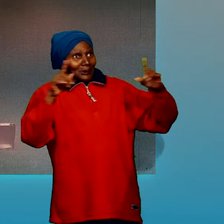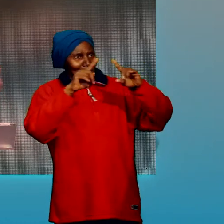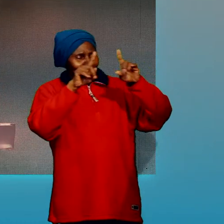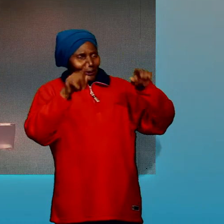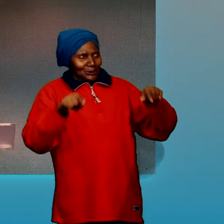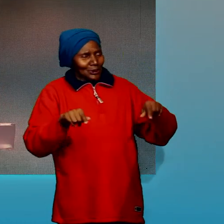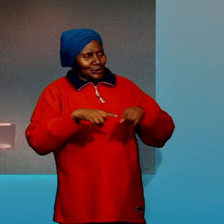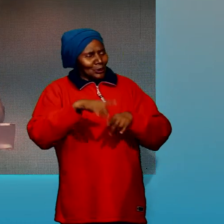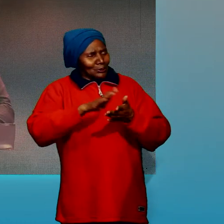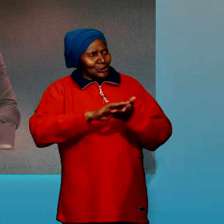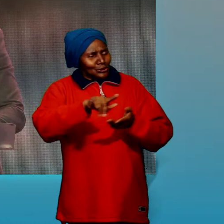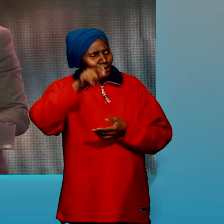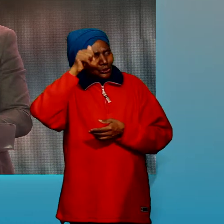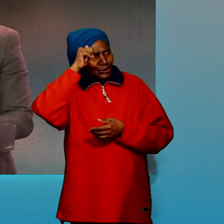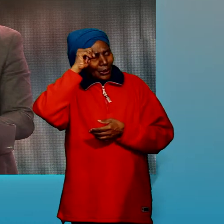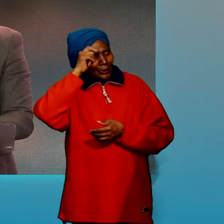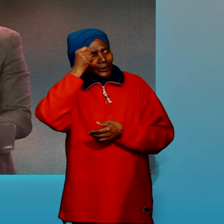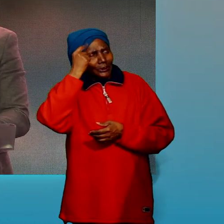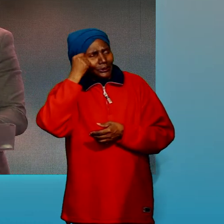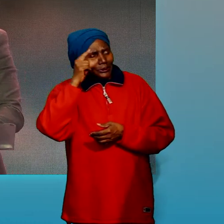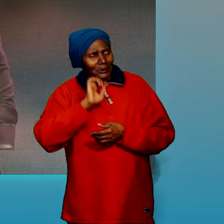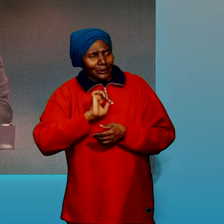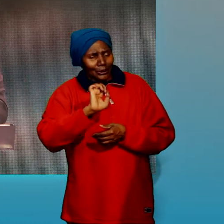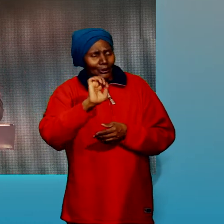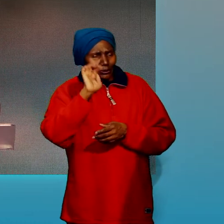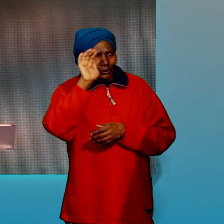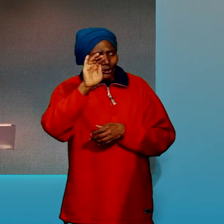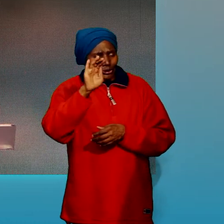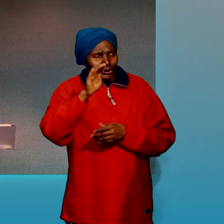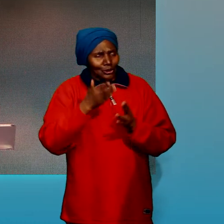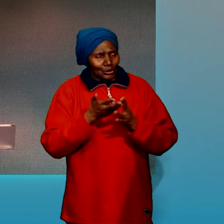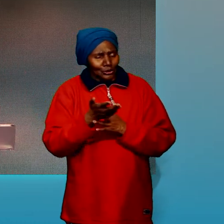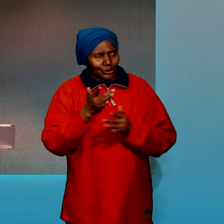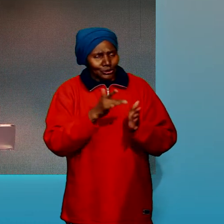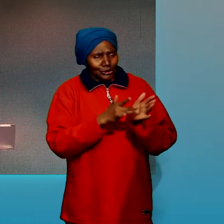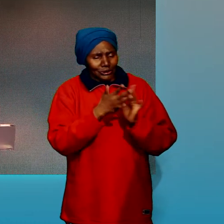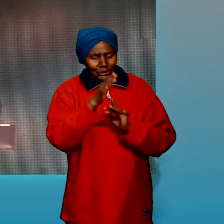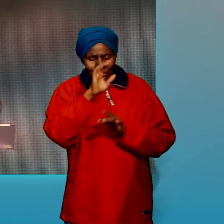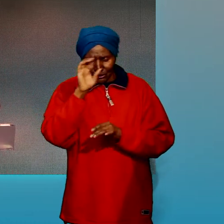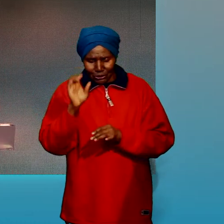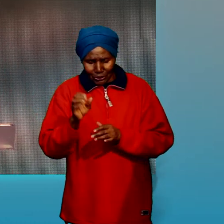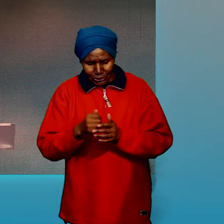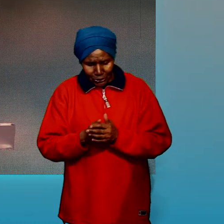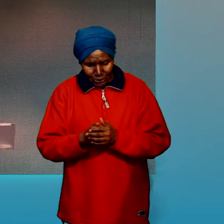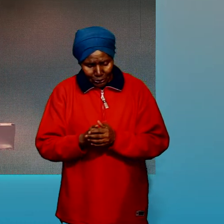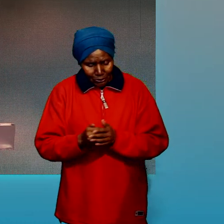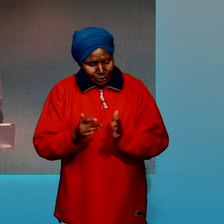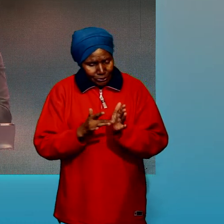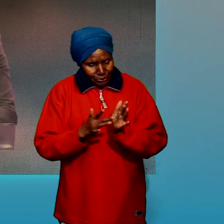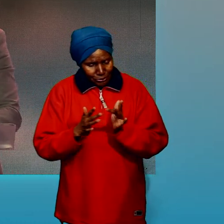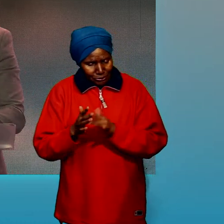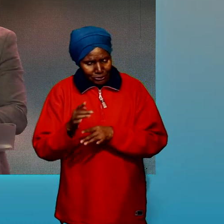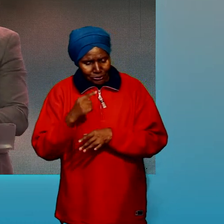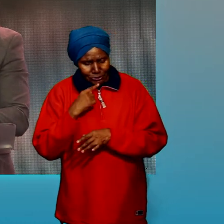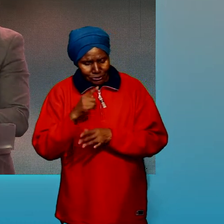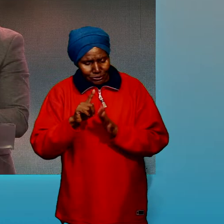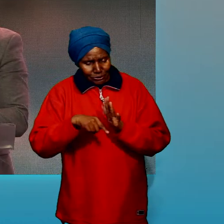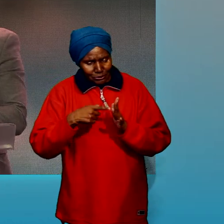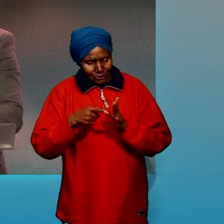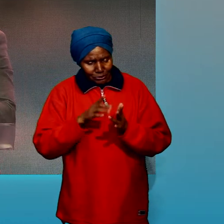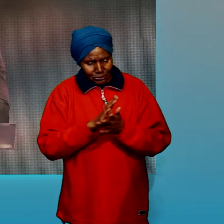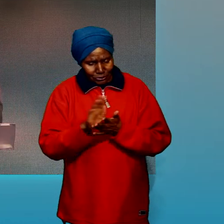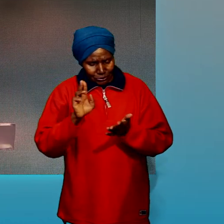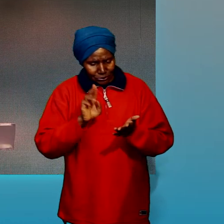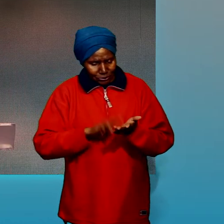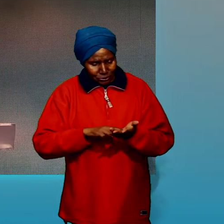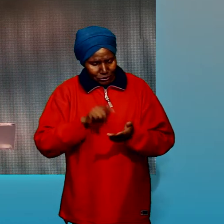your destiny in Jesus Christ. And Jesus reinforces this later in John 14 in verse